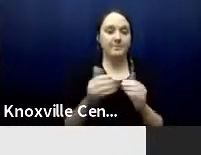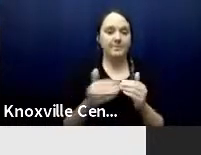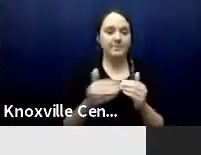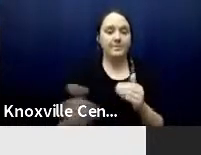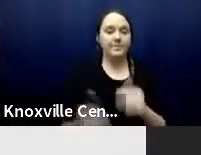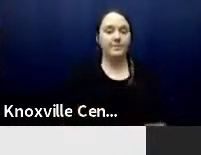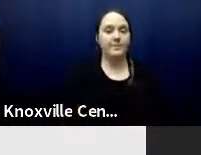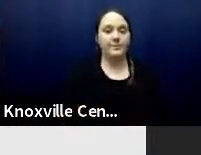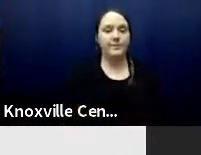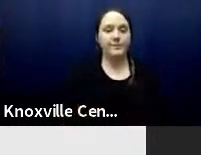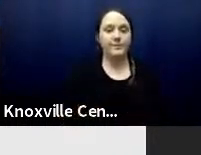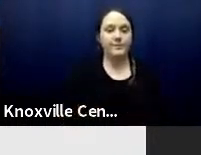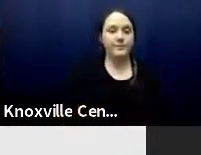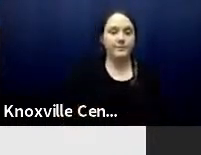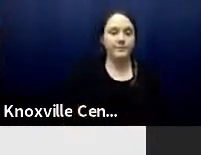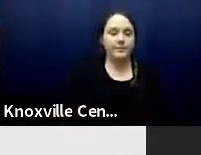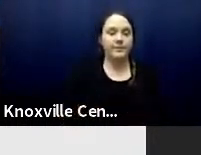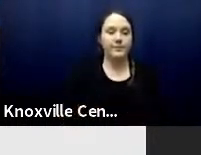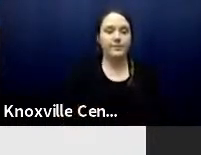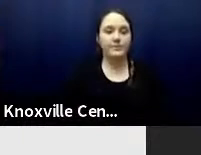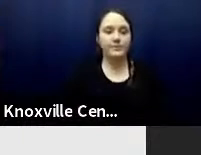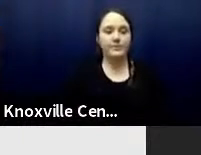forward with.